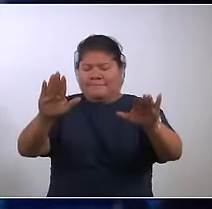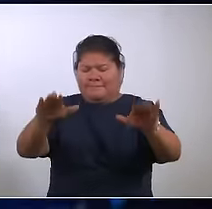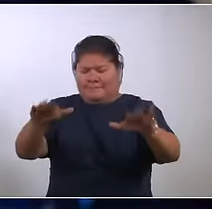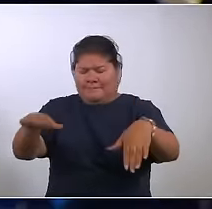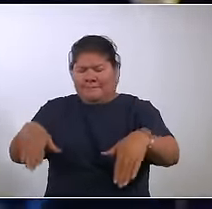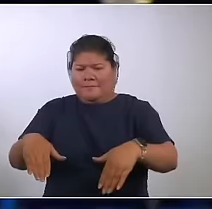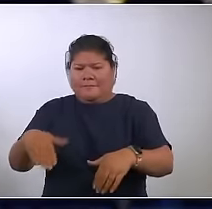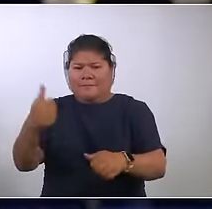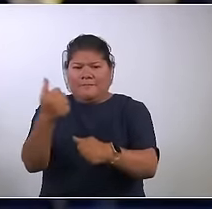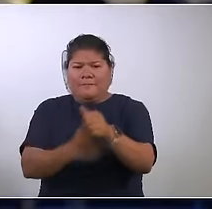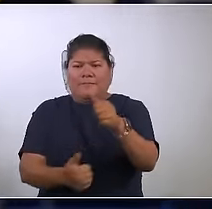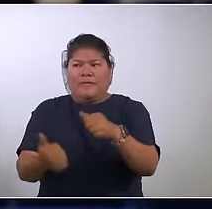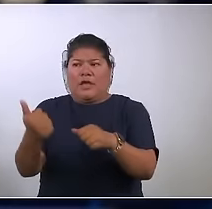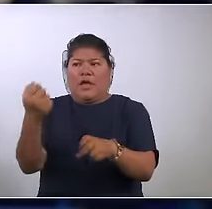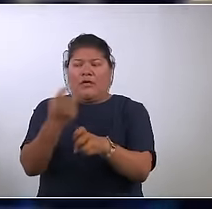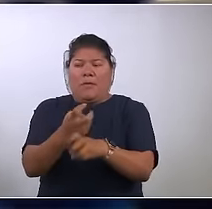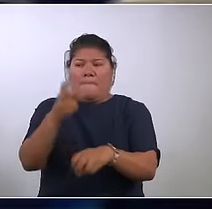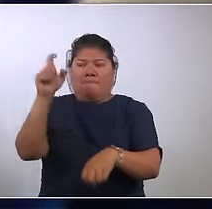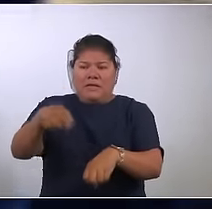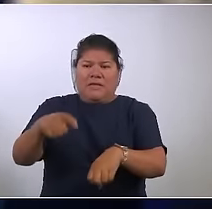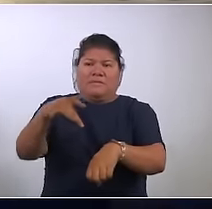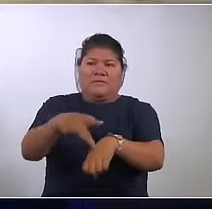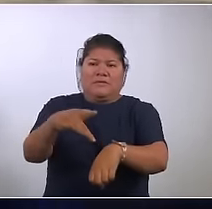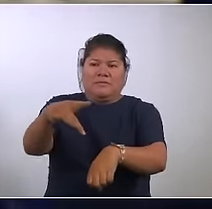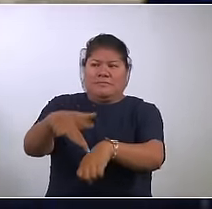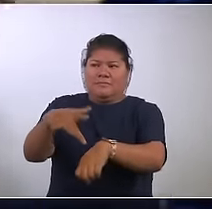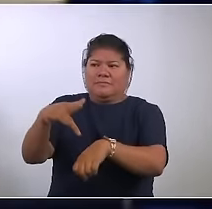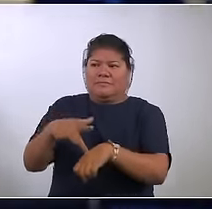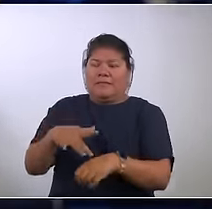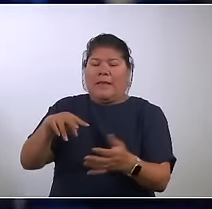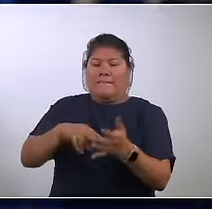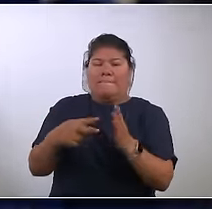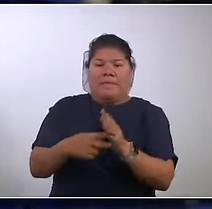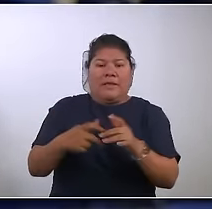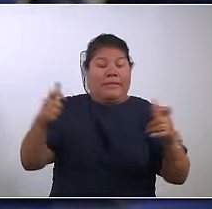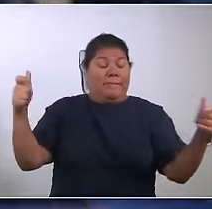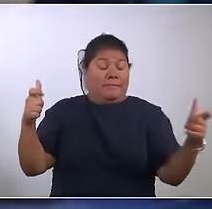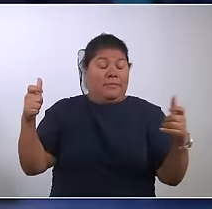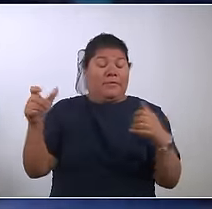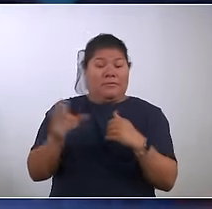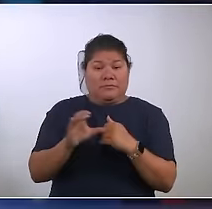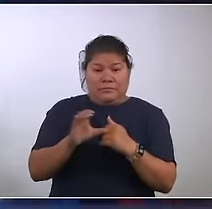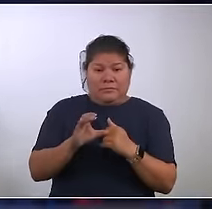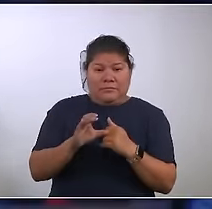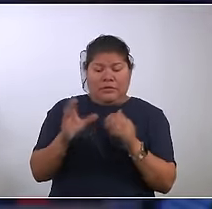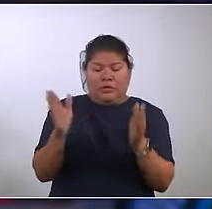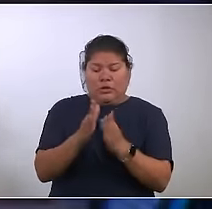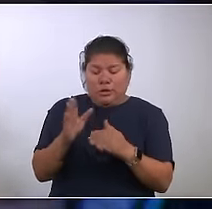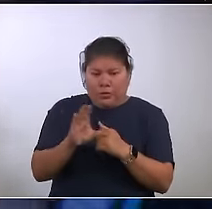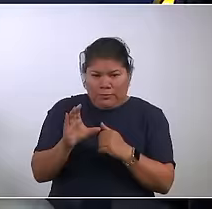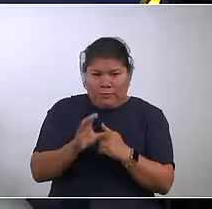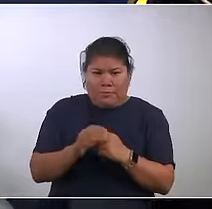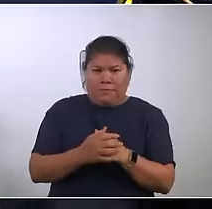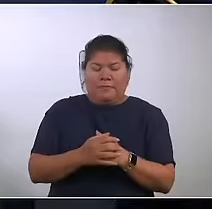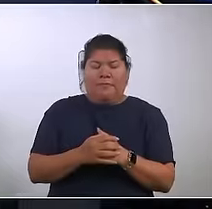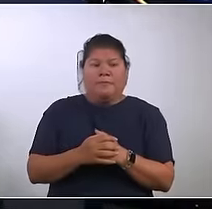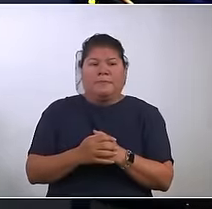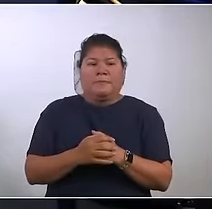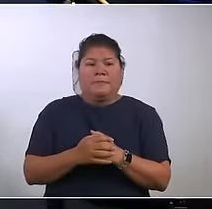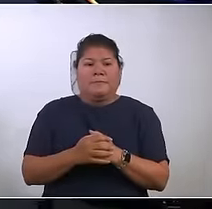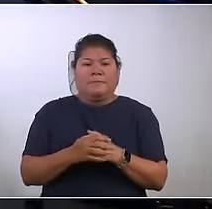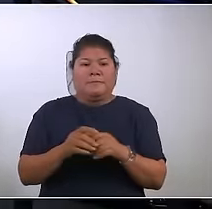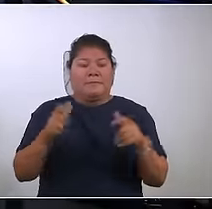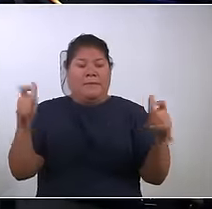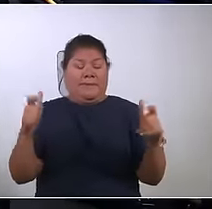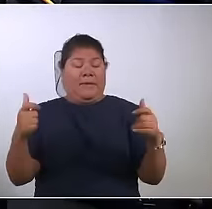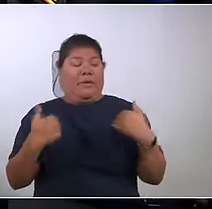escuche. Every bone must be touched. Cada hueso tiene que ser tocado. That means the big church. Eso significa la iglesia and the little church. Y la chica. That means